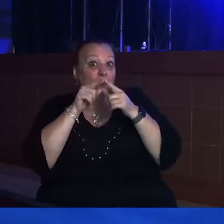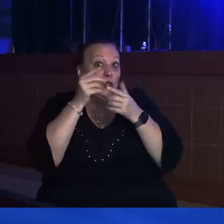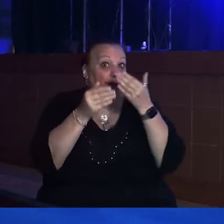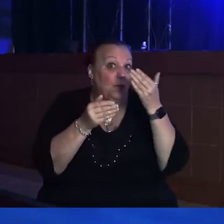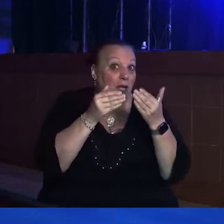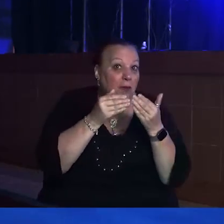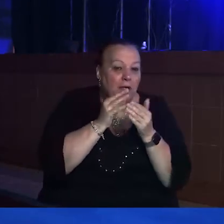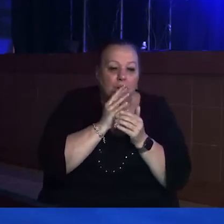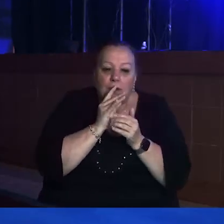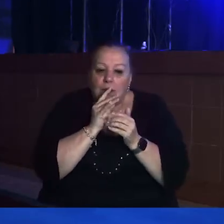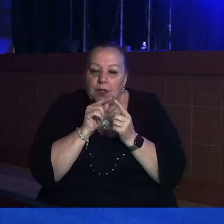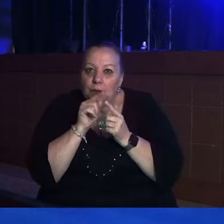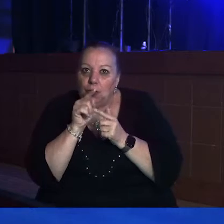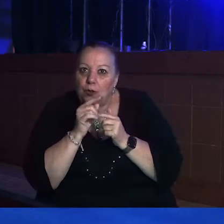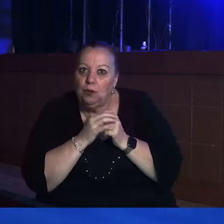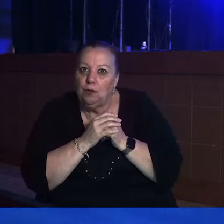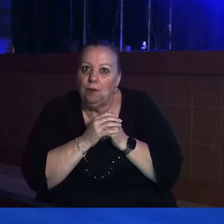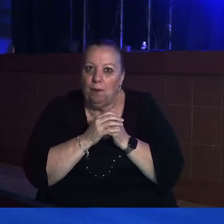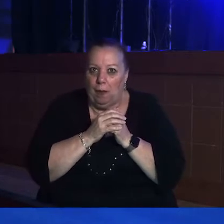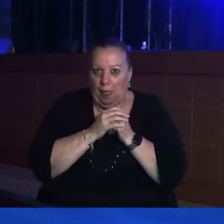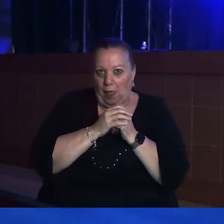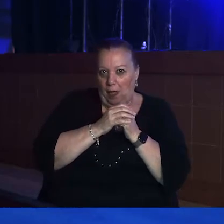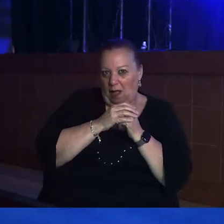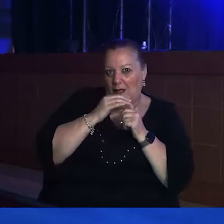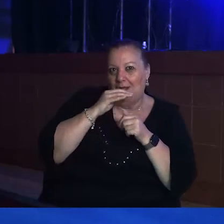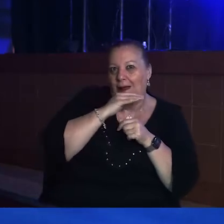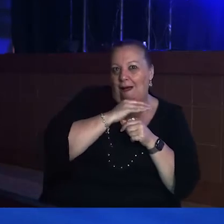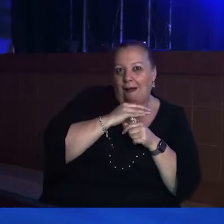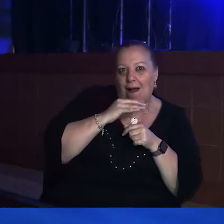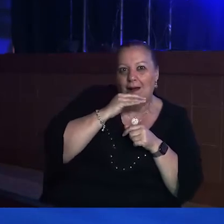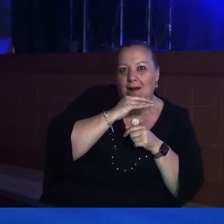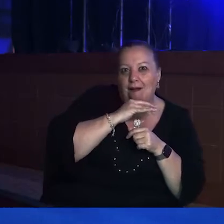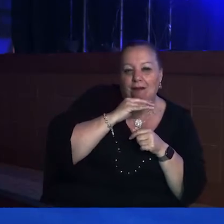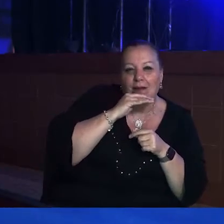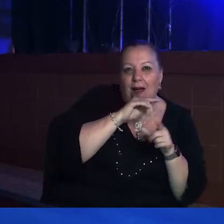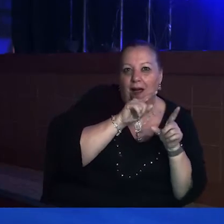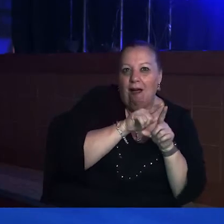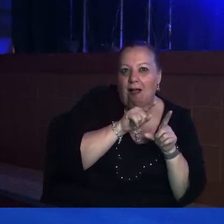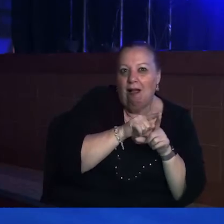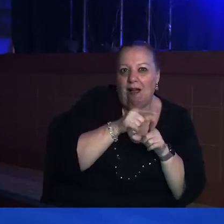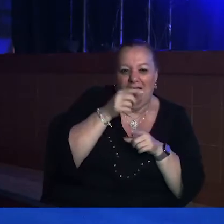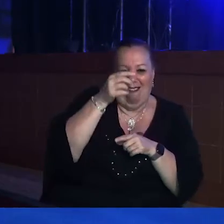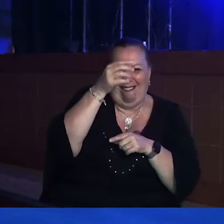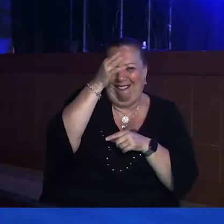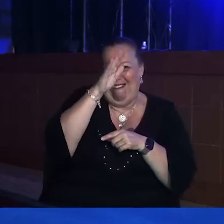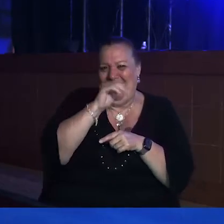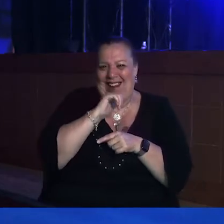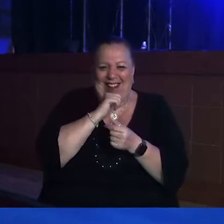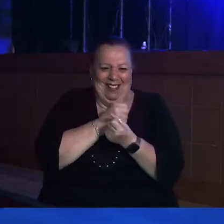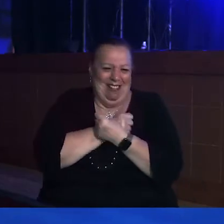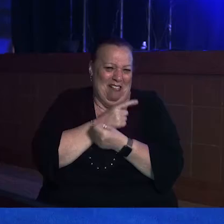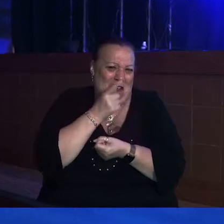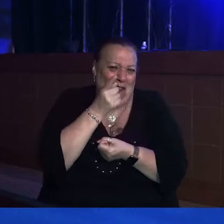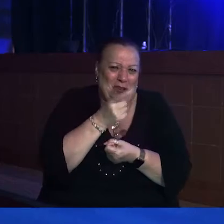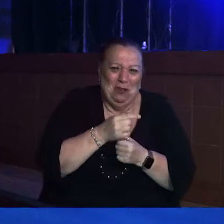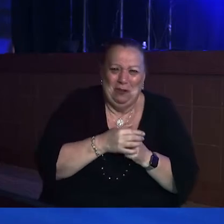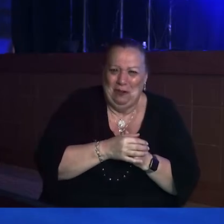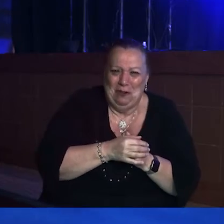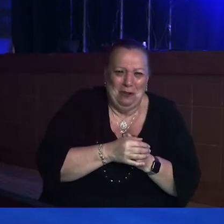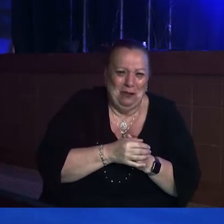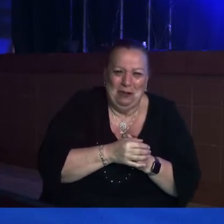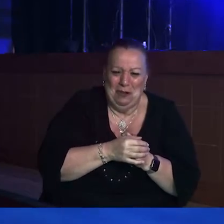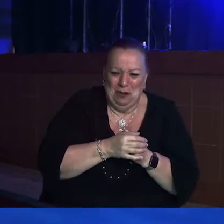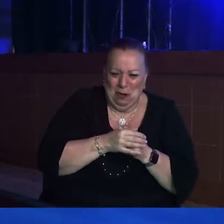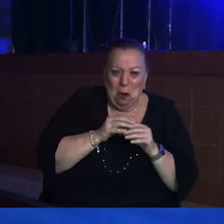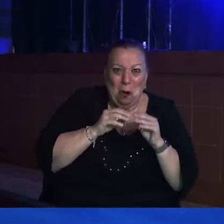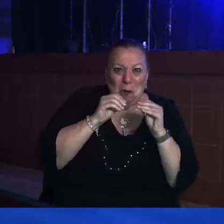to you lies. Lies like, God doesn't really love you. Why are you putting your